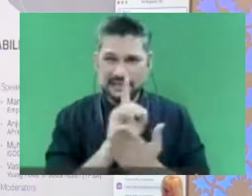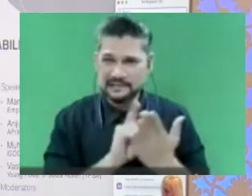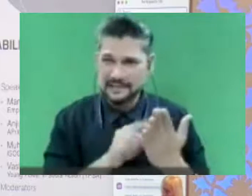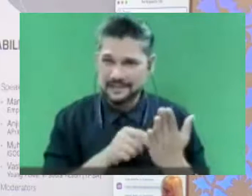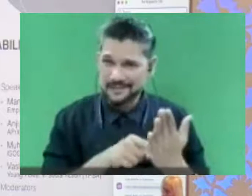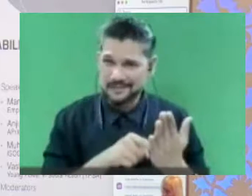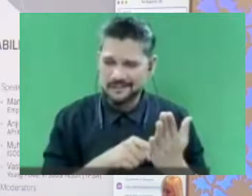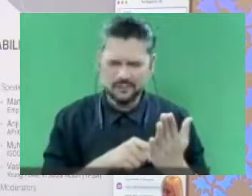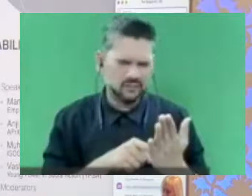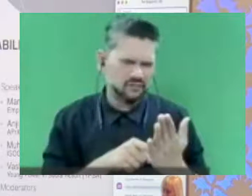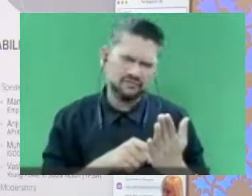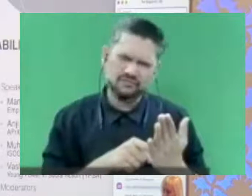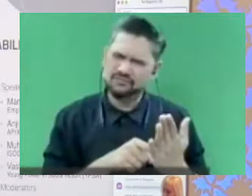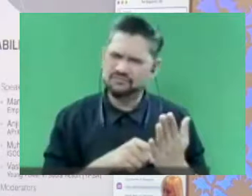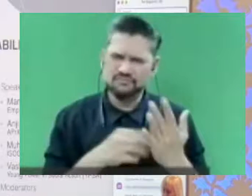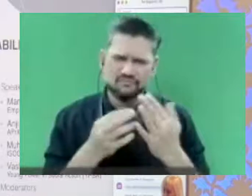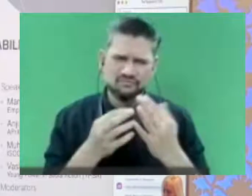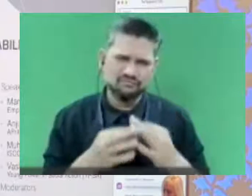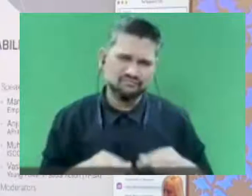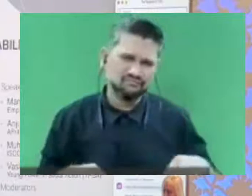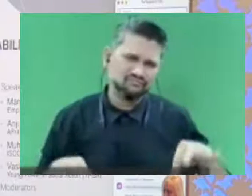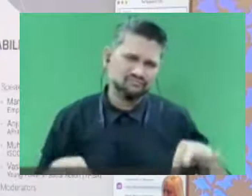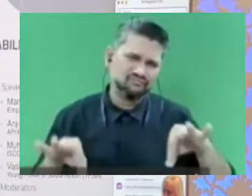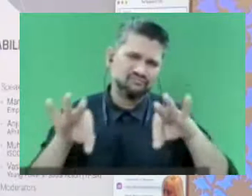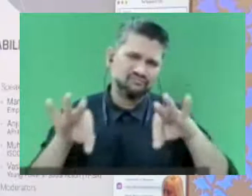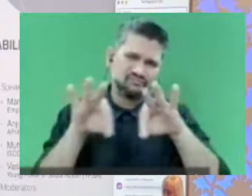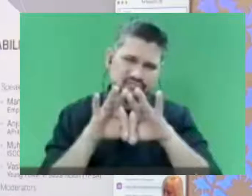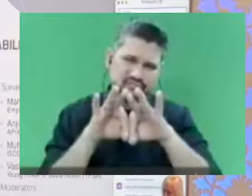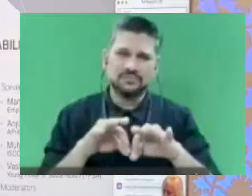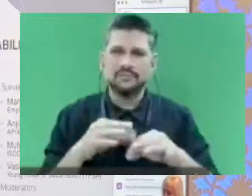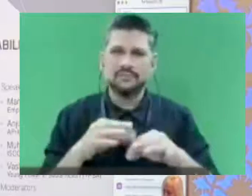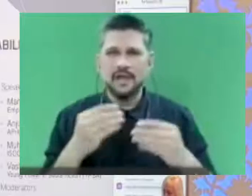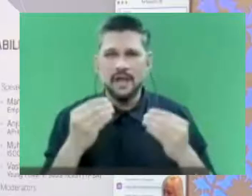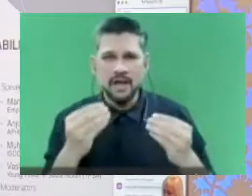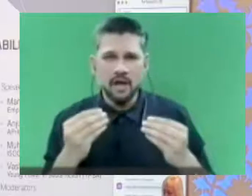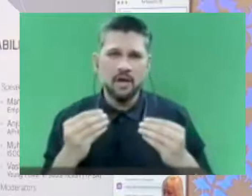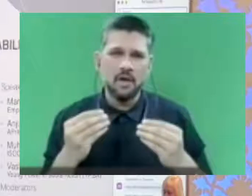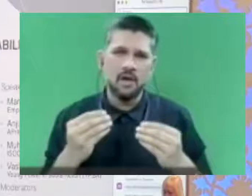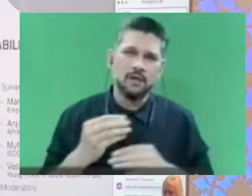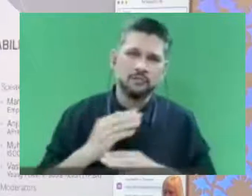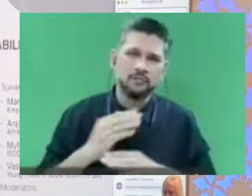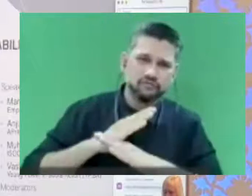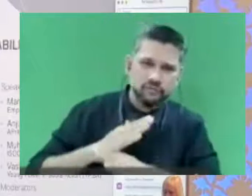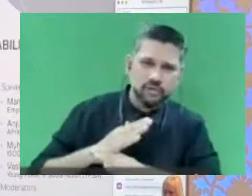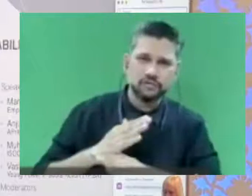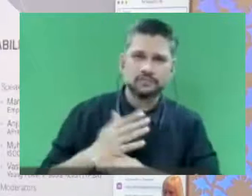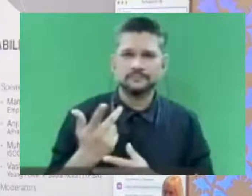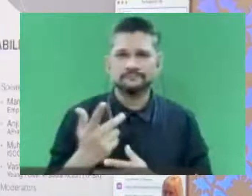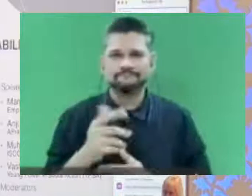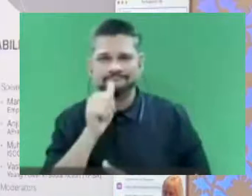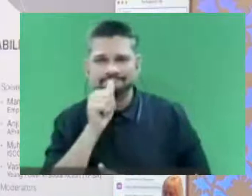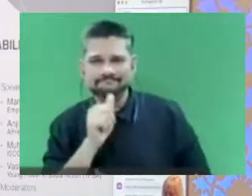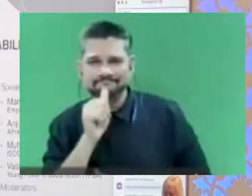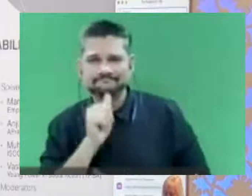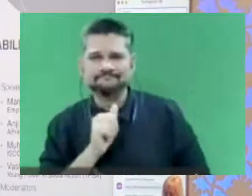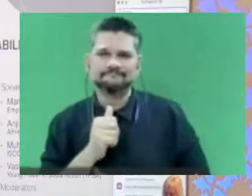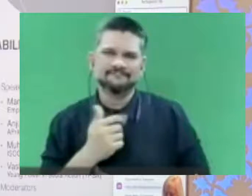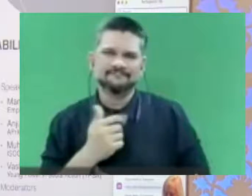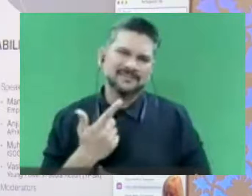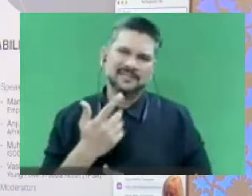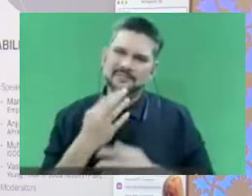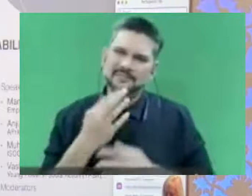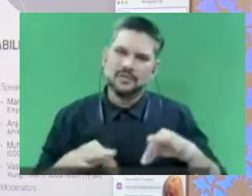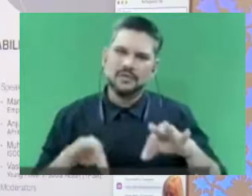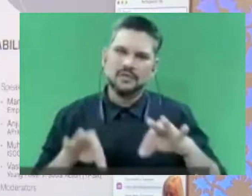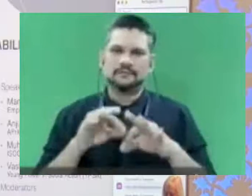very important, and security and privacy has been very important for me as person with disability when